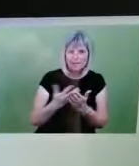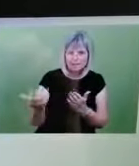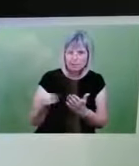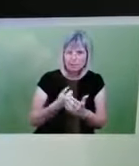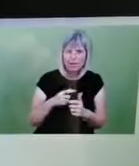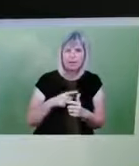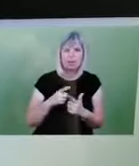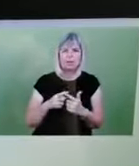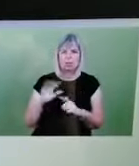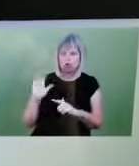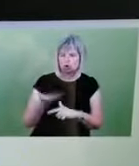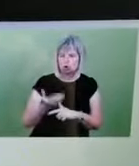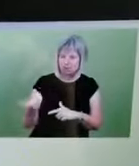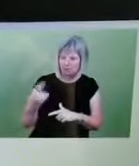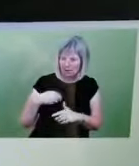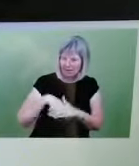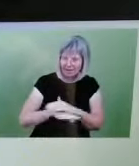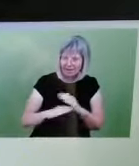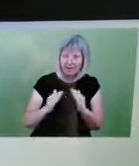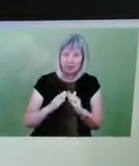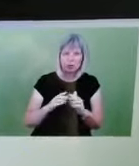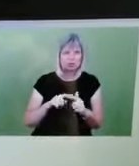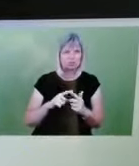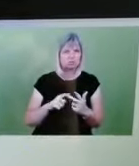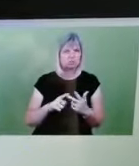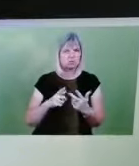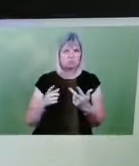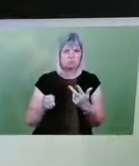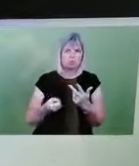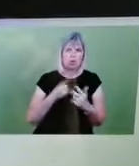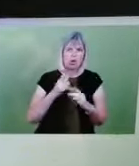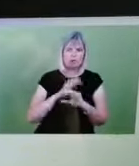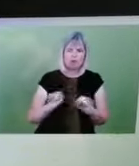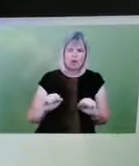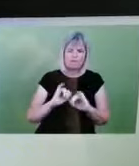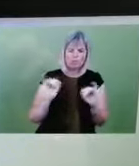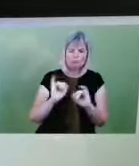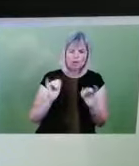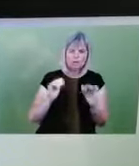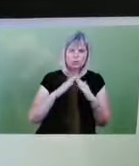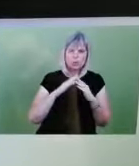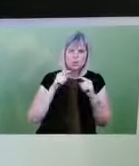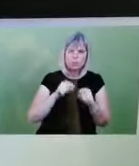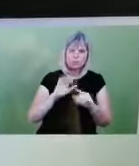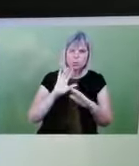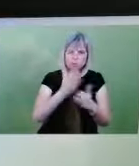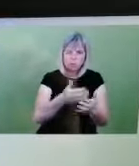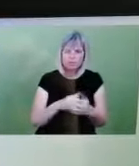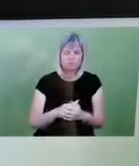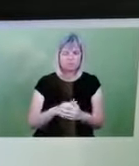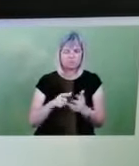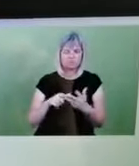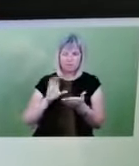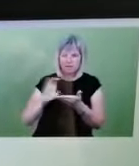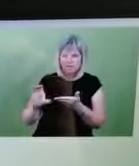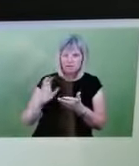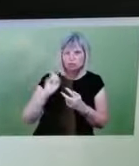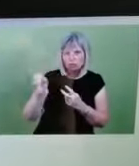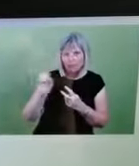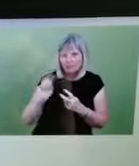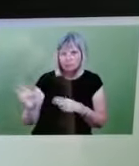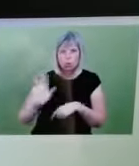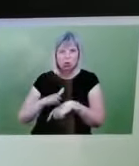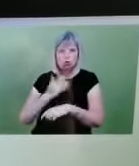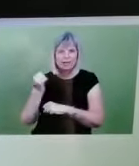safety fund, investing in education, rape crisis and domestic abuse services, investing in transport and green energy, building council housing and